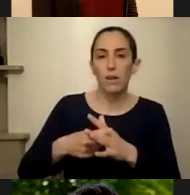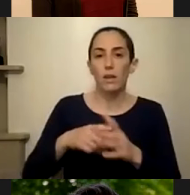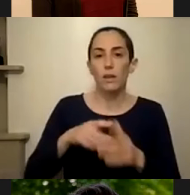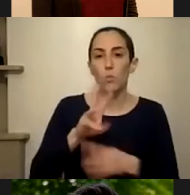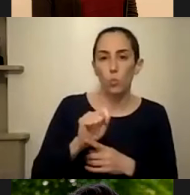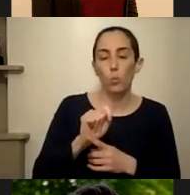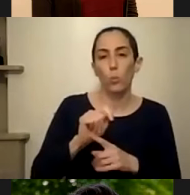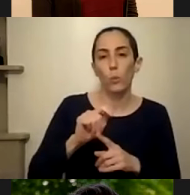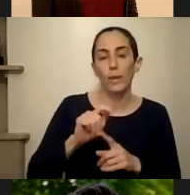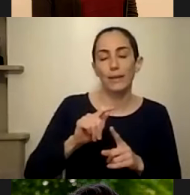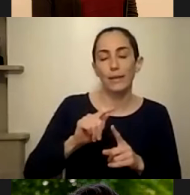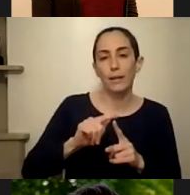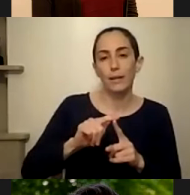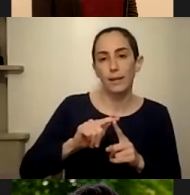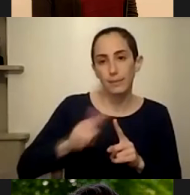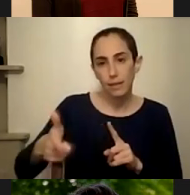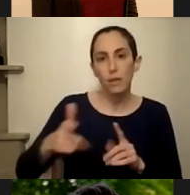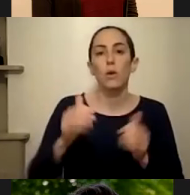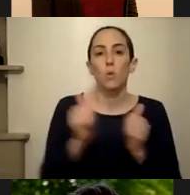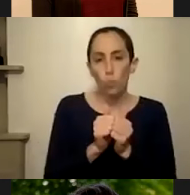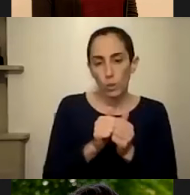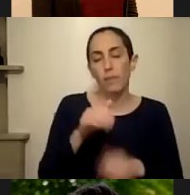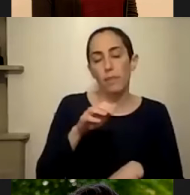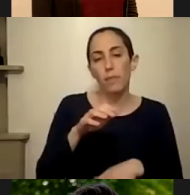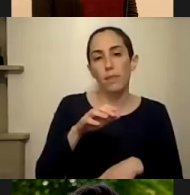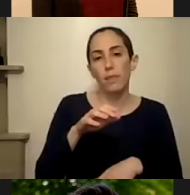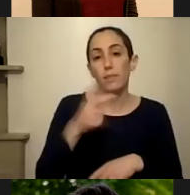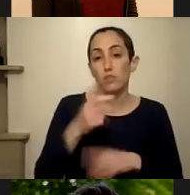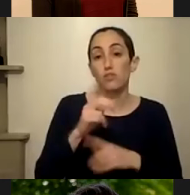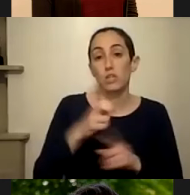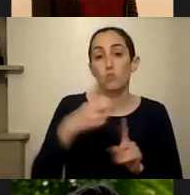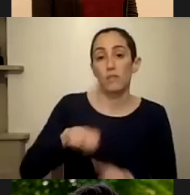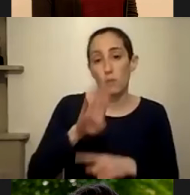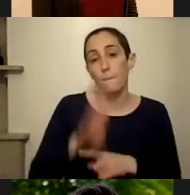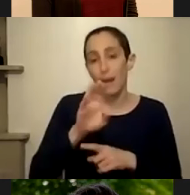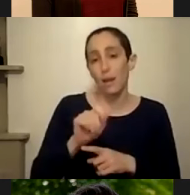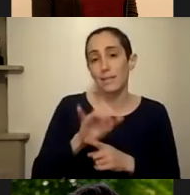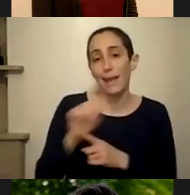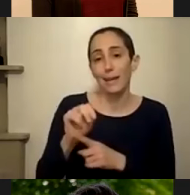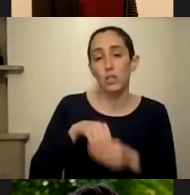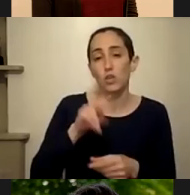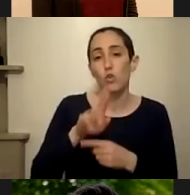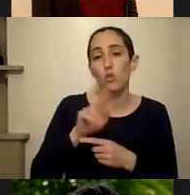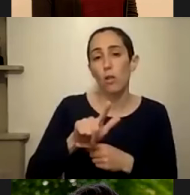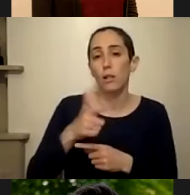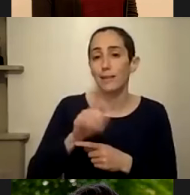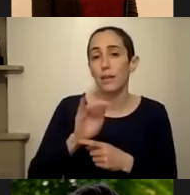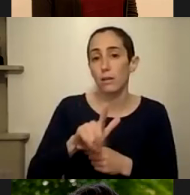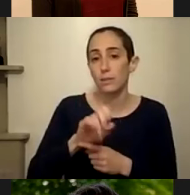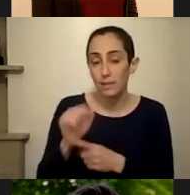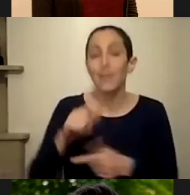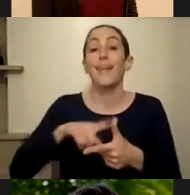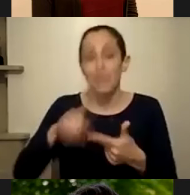by gene transfer beta catenin in mural glial cells, you can see expression of LIN28